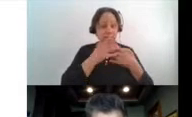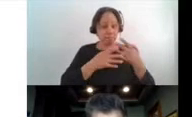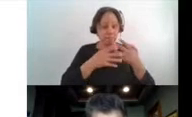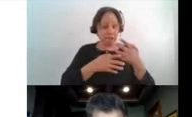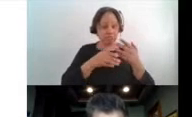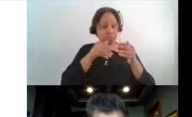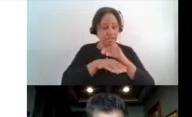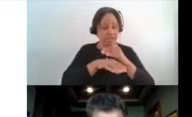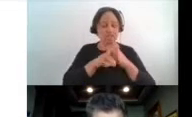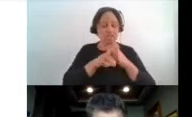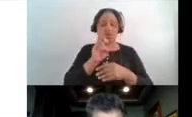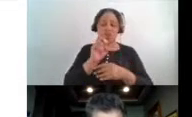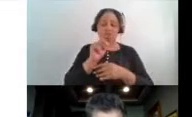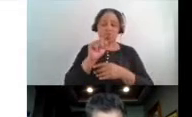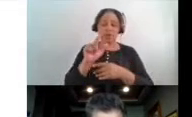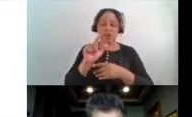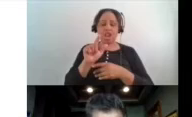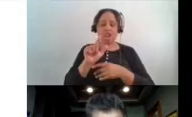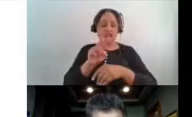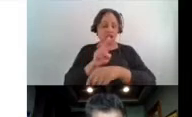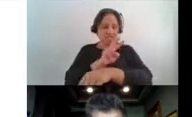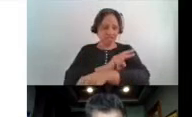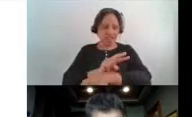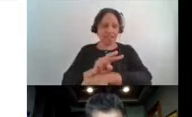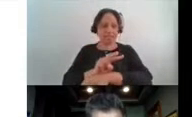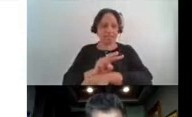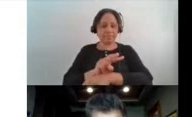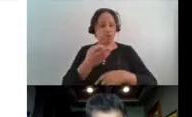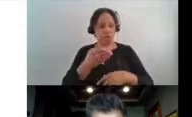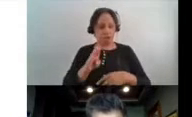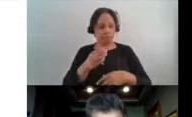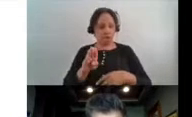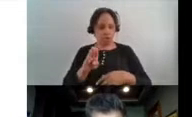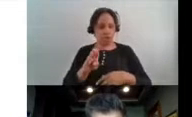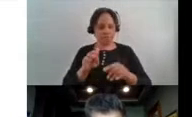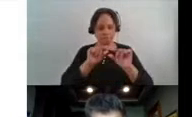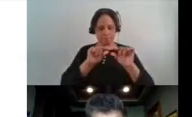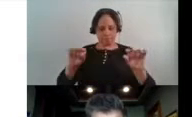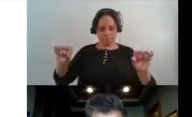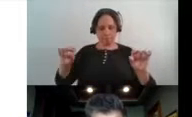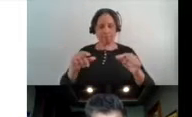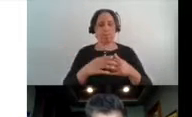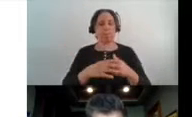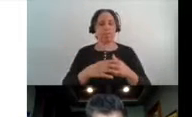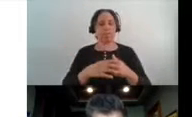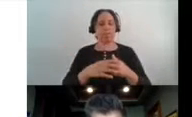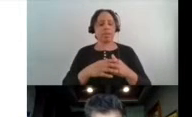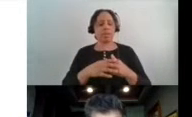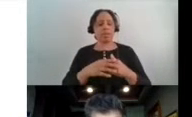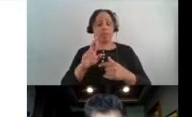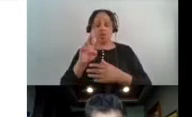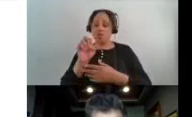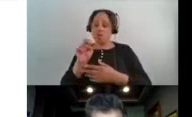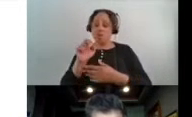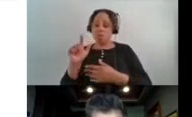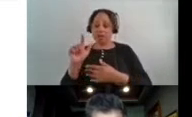blue vessel there. So when the renal artery, which is that red blood vessel that you see coming in, when